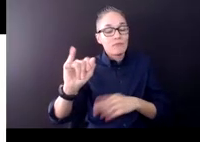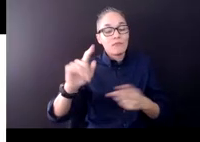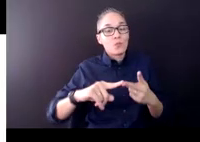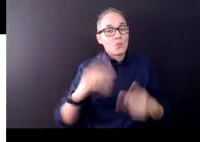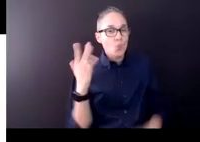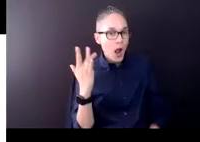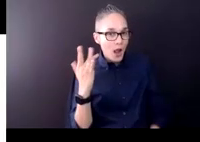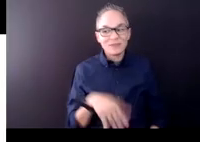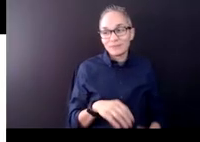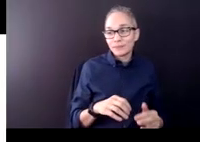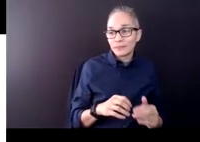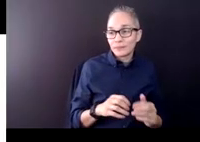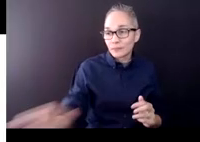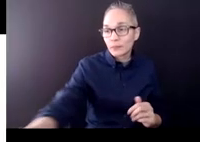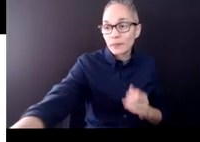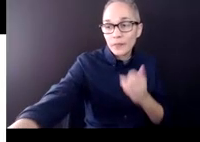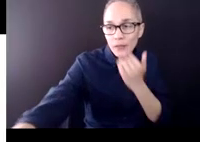purpose, right?